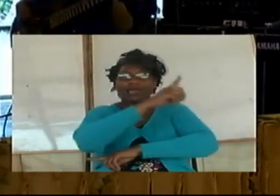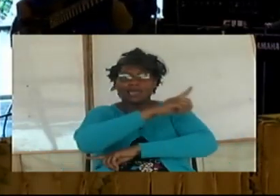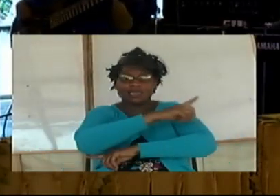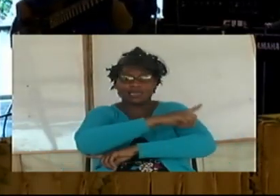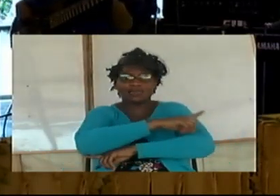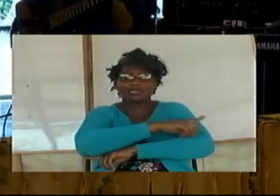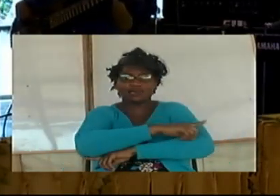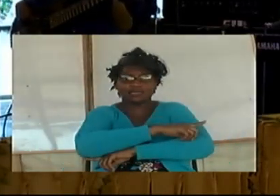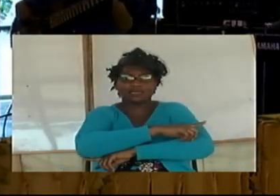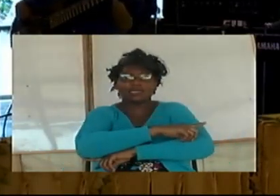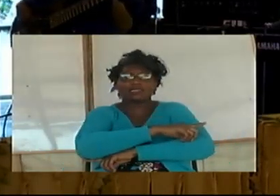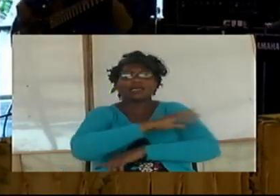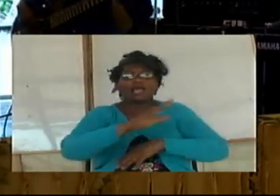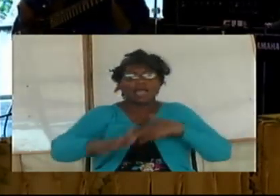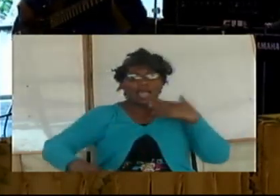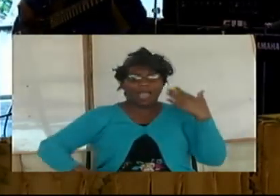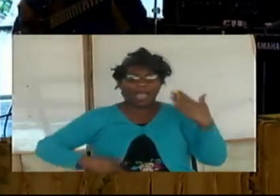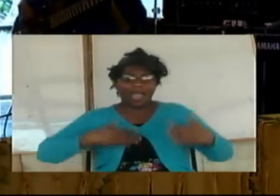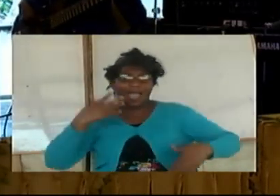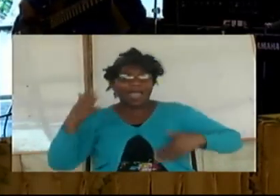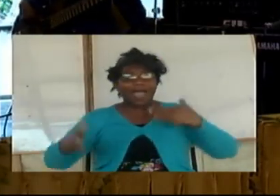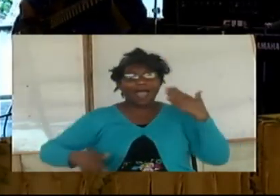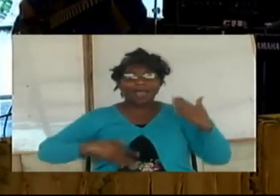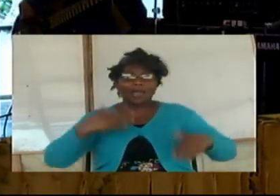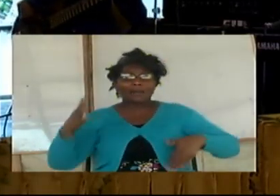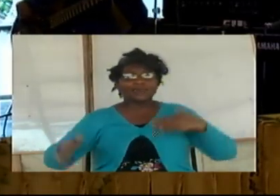days. Happy days.